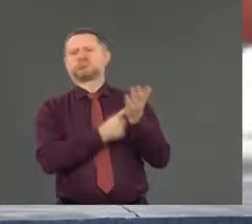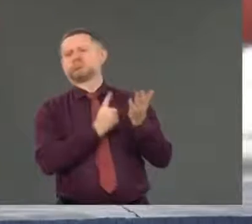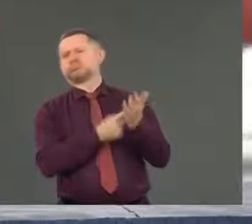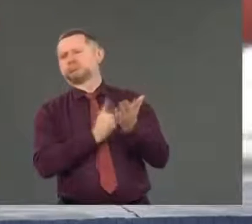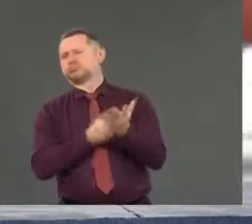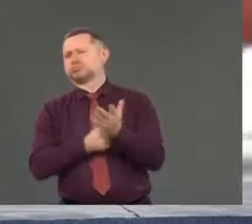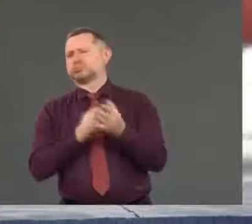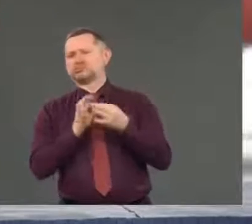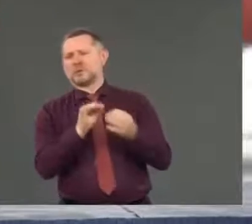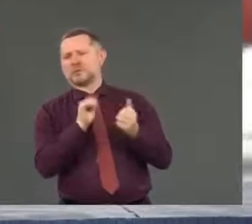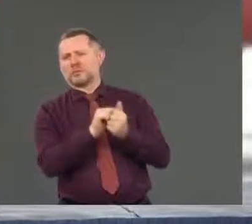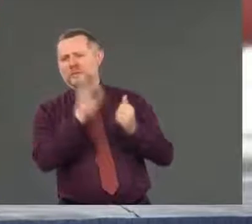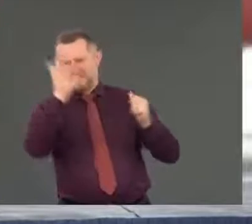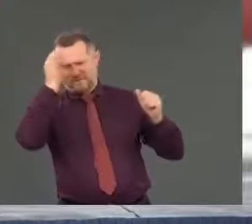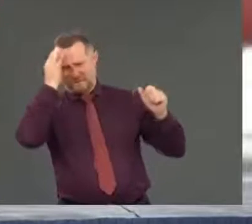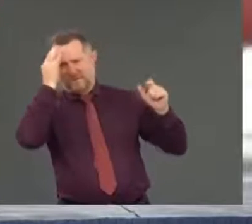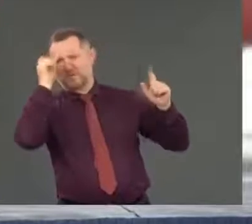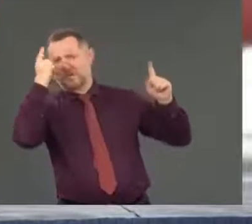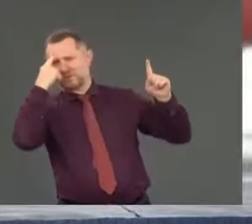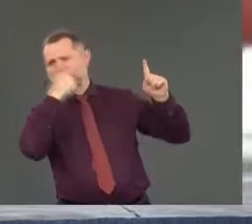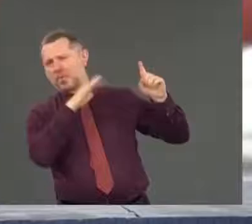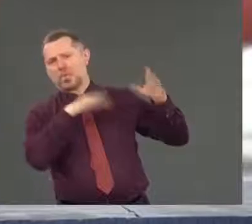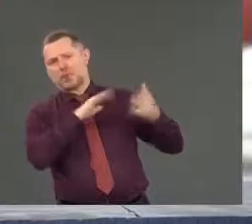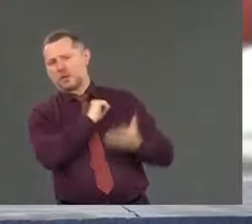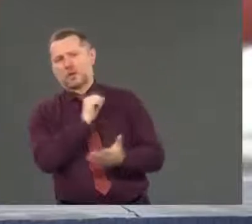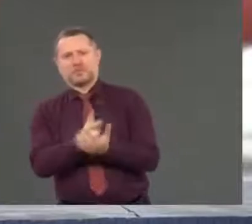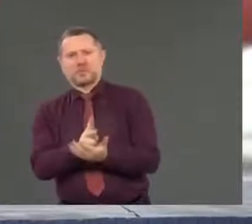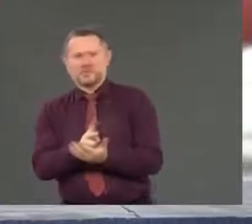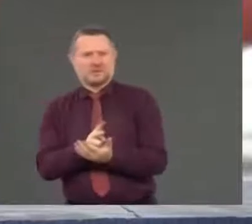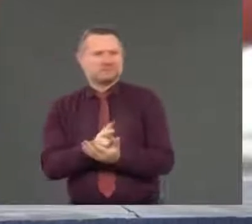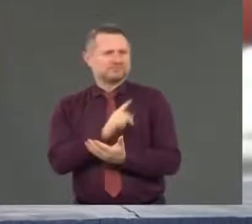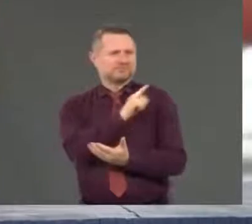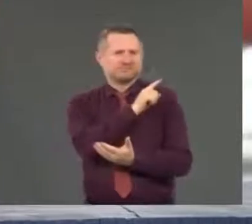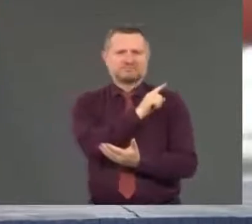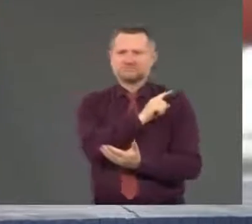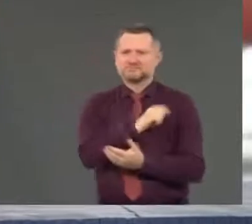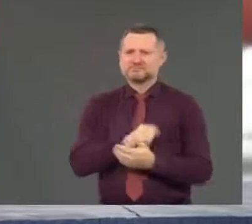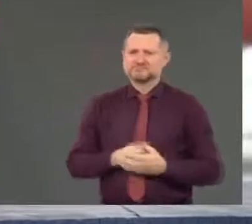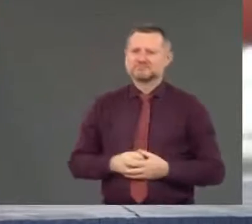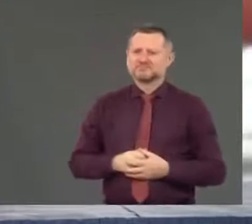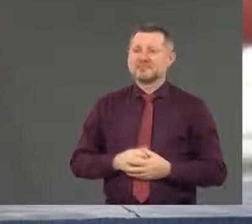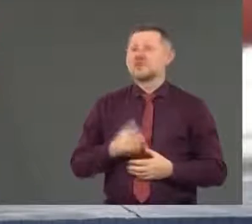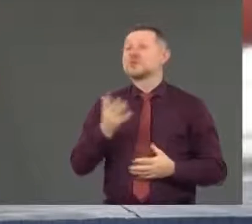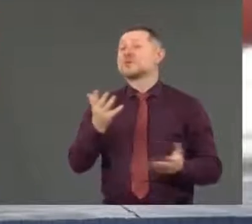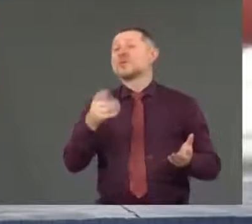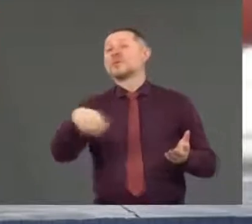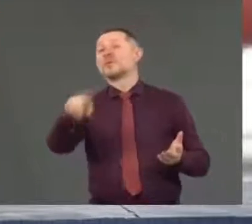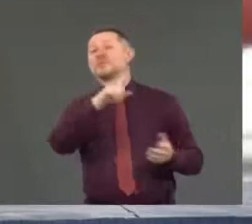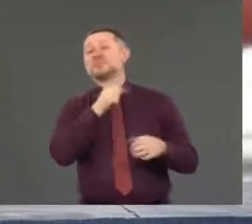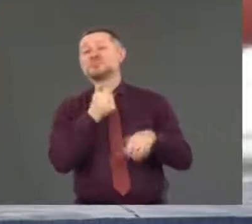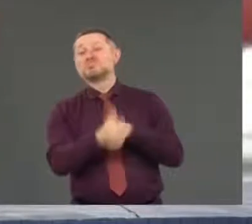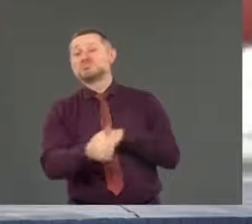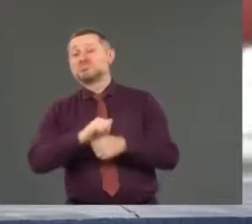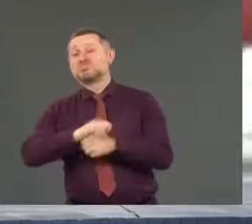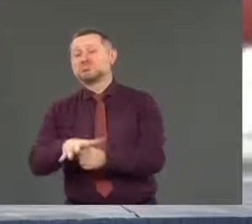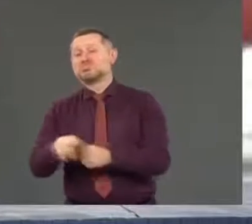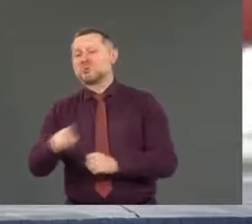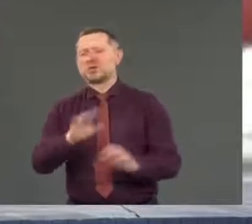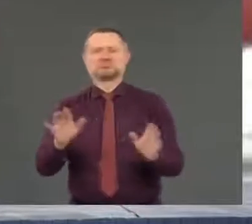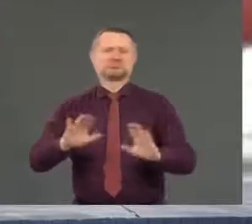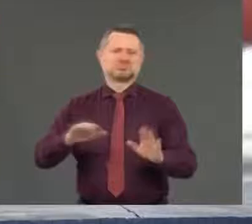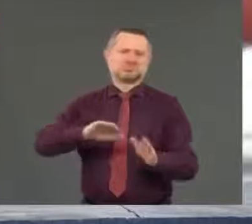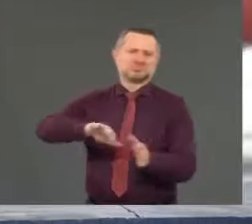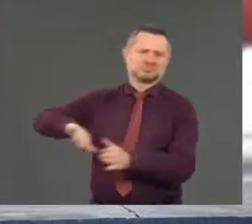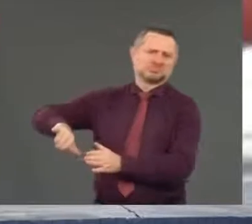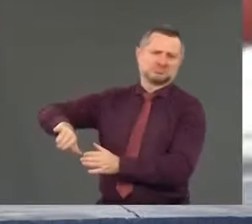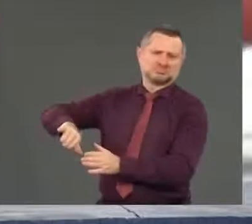the pricing plan, but they have not yet approved it. So put COVID aside and everything else aside.